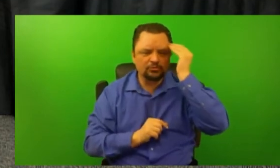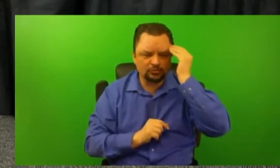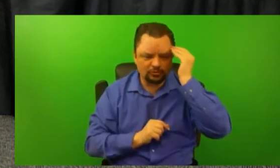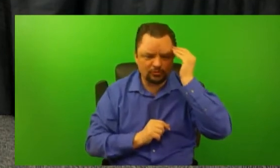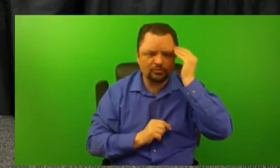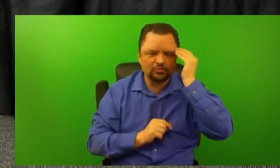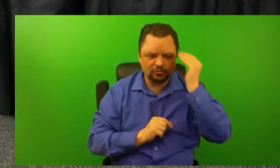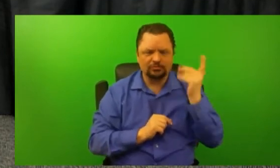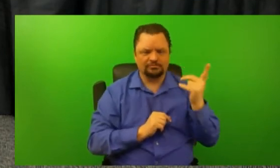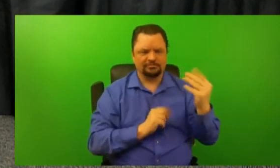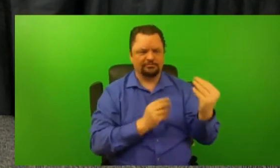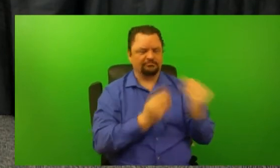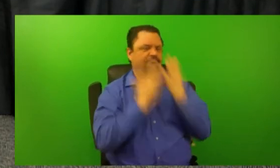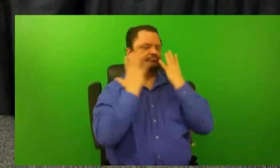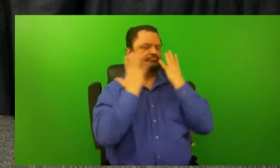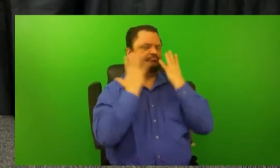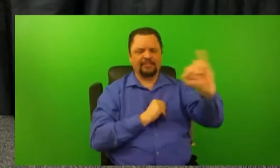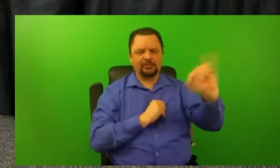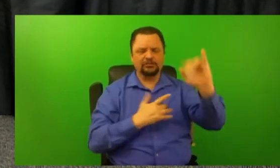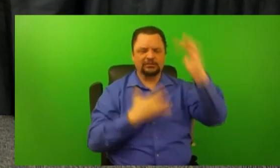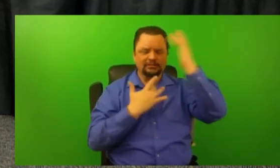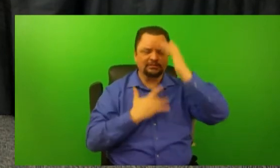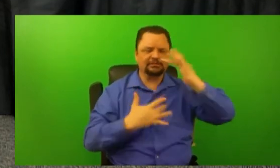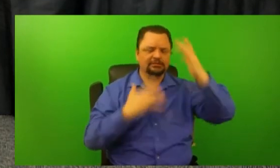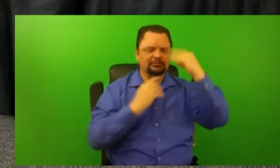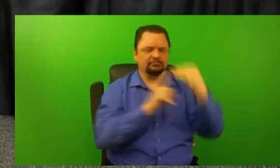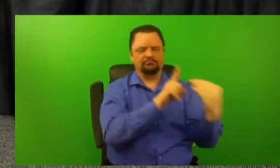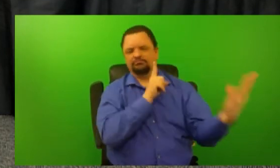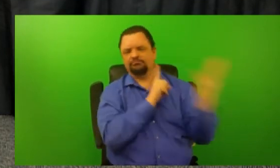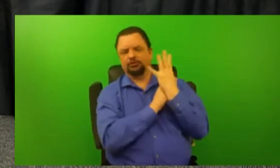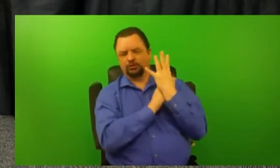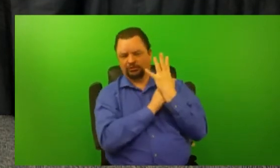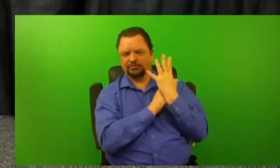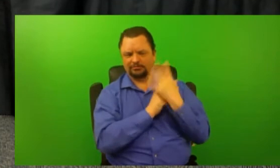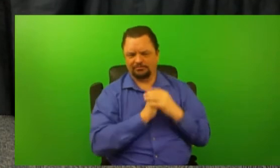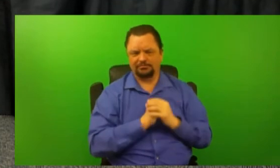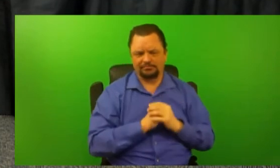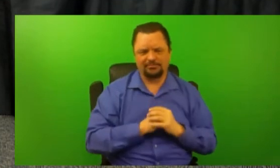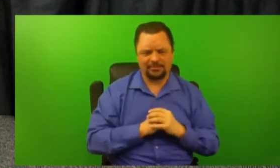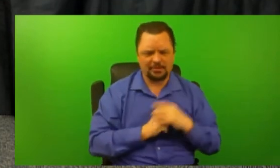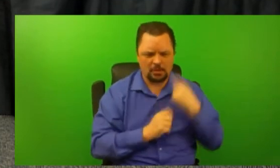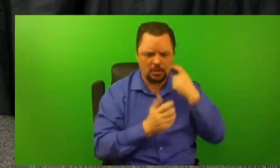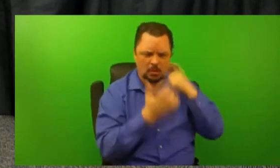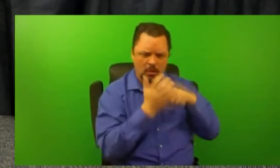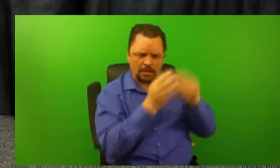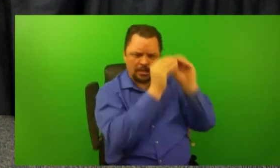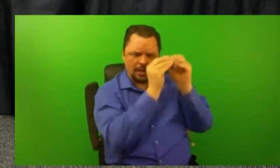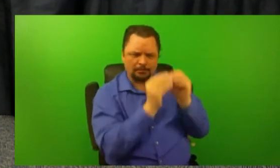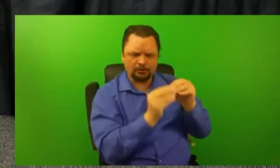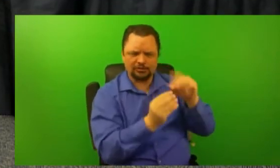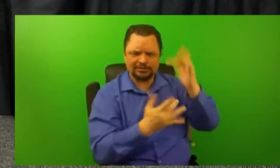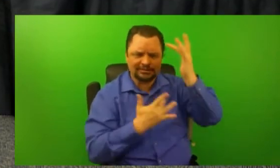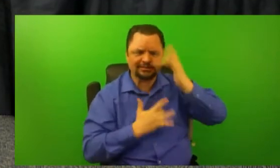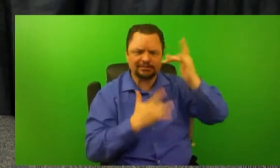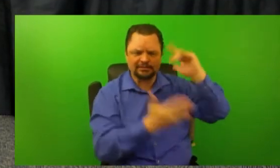is less. On the other hand, for me, seeing current data